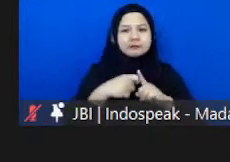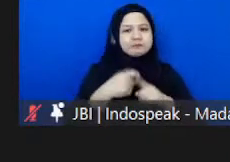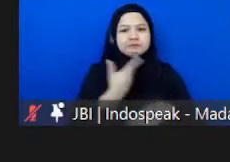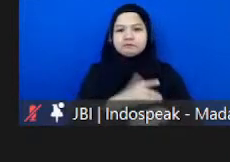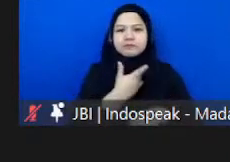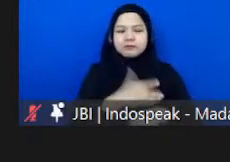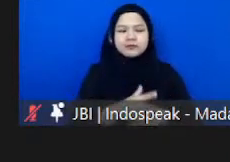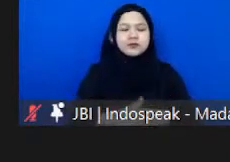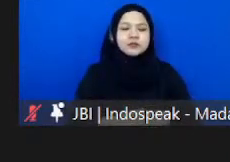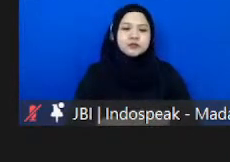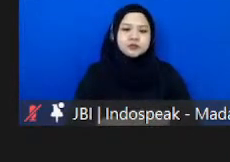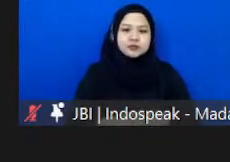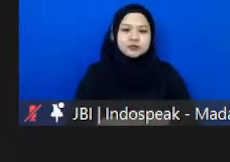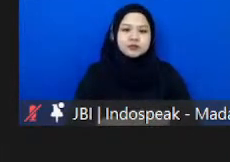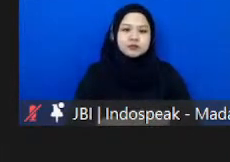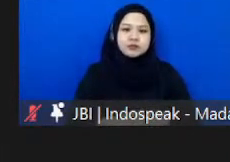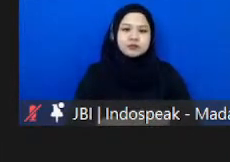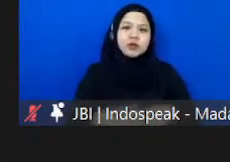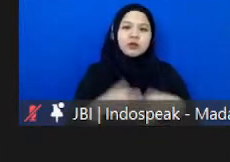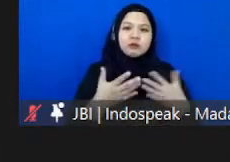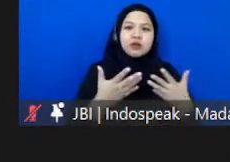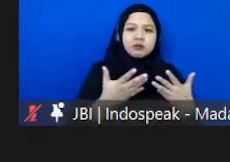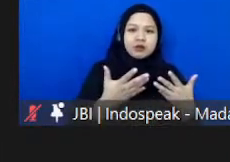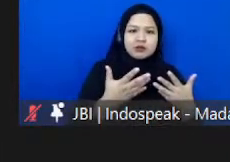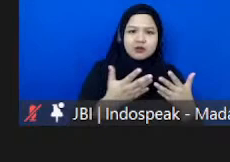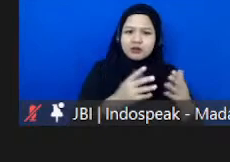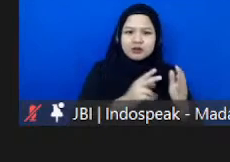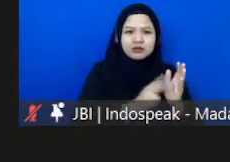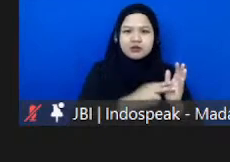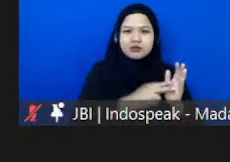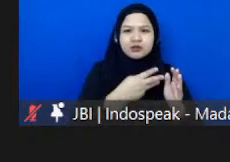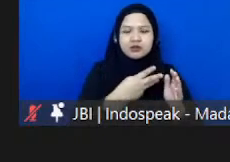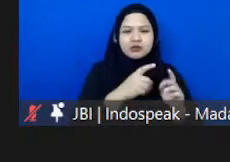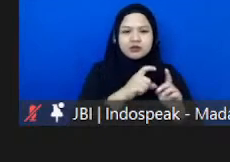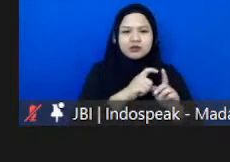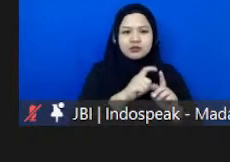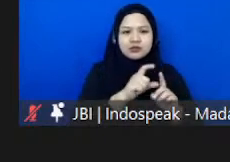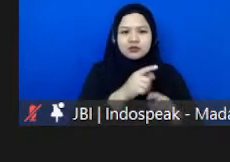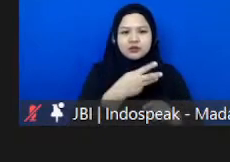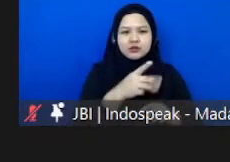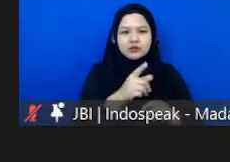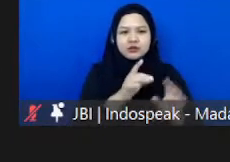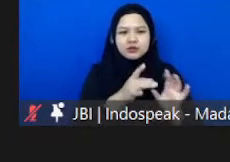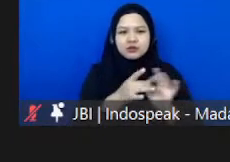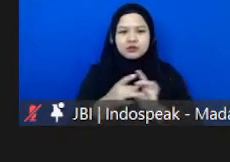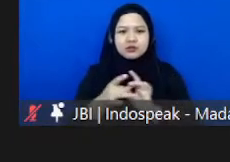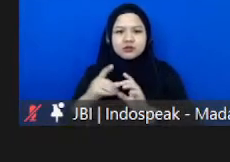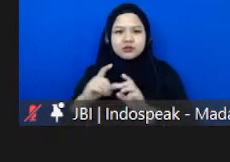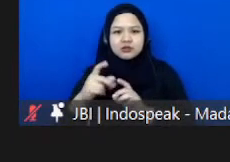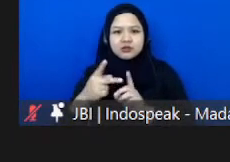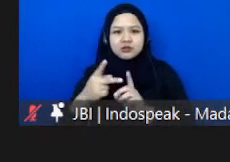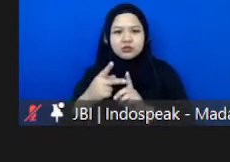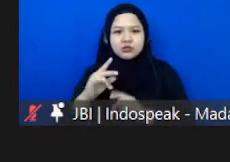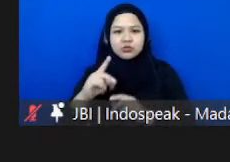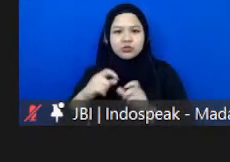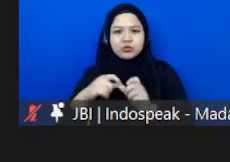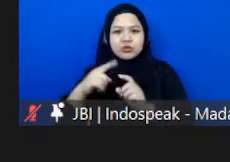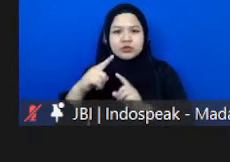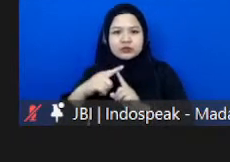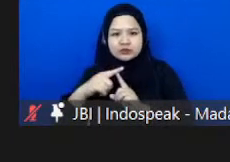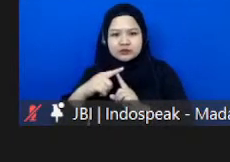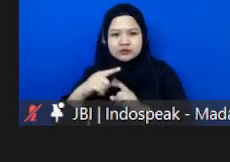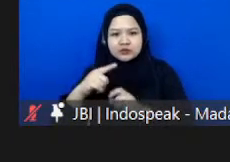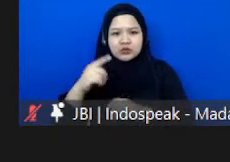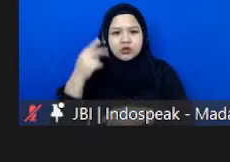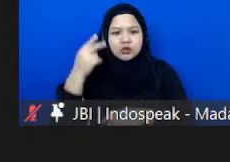turning the needles into a kriss and using that kriss to cure pandemics by taking it from village